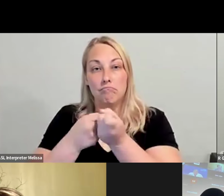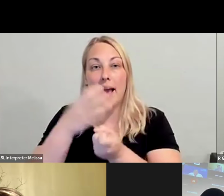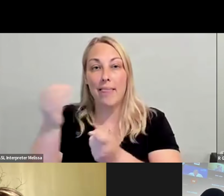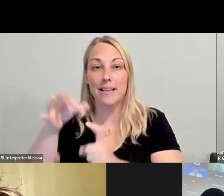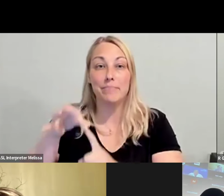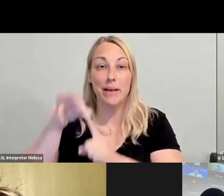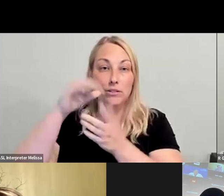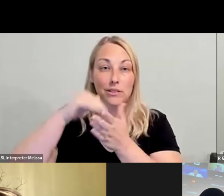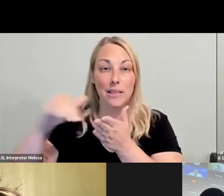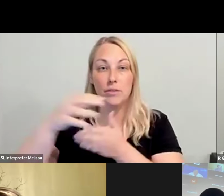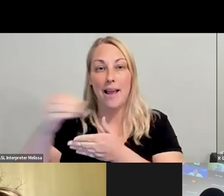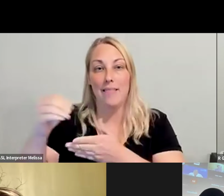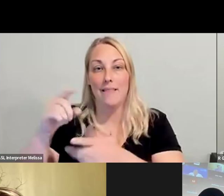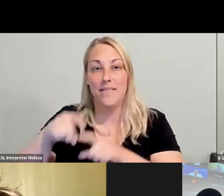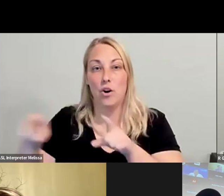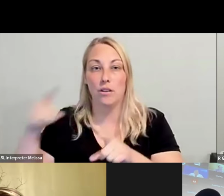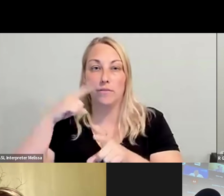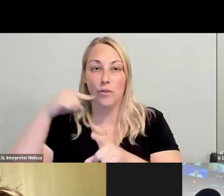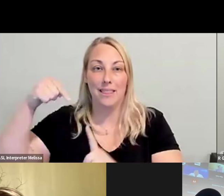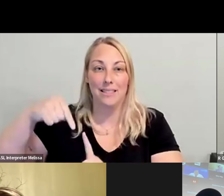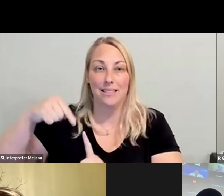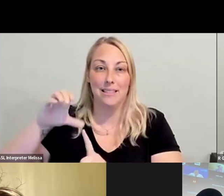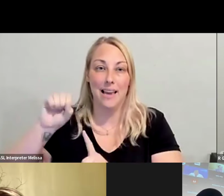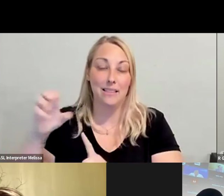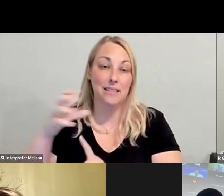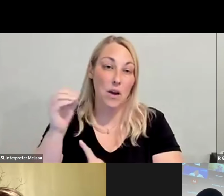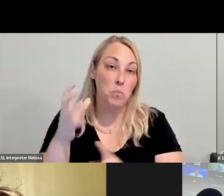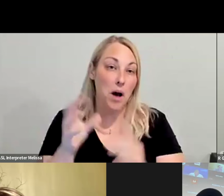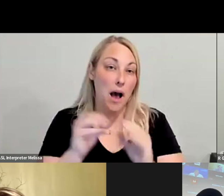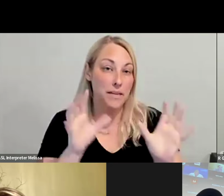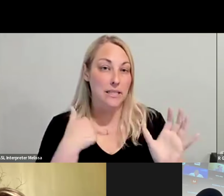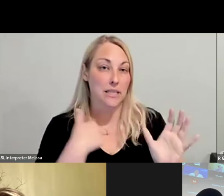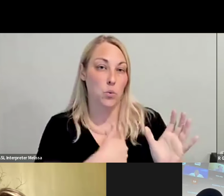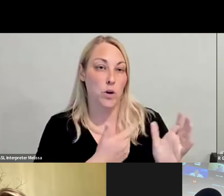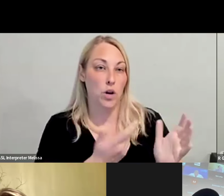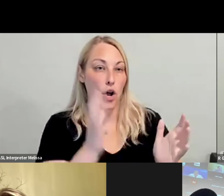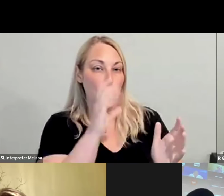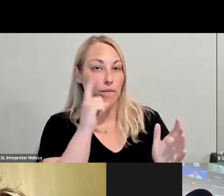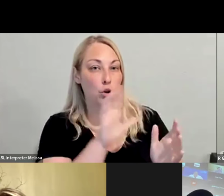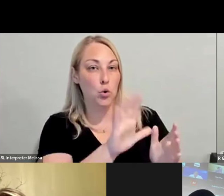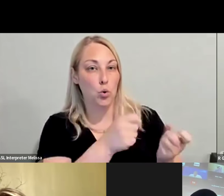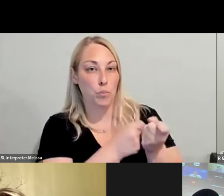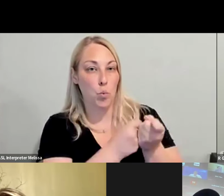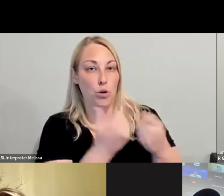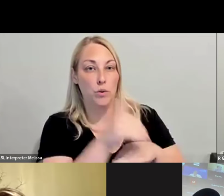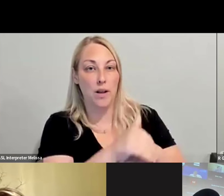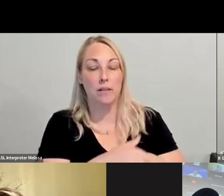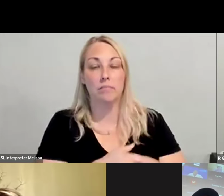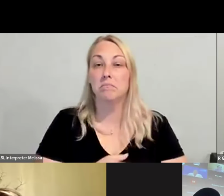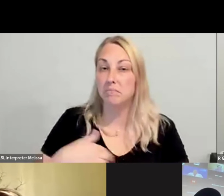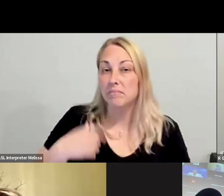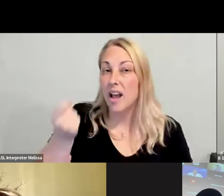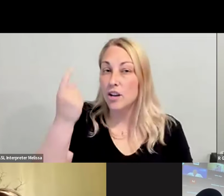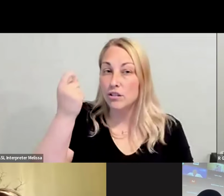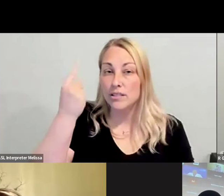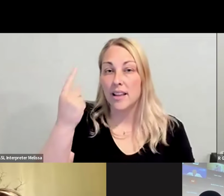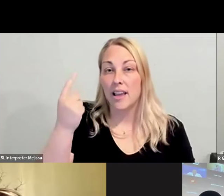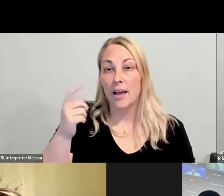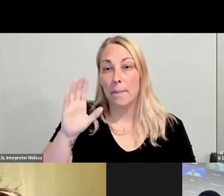variance for this case. And we'd obviously be seeking your support tonight. I understand, Miss Moldenhauer, but the thing